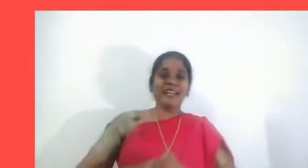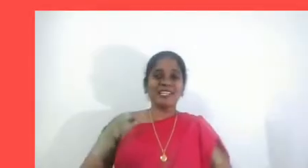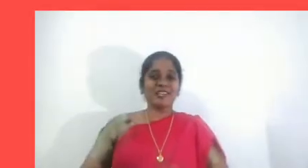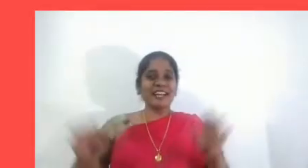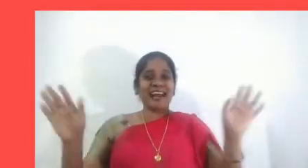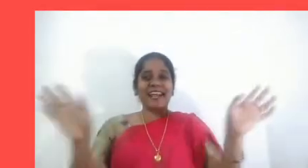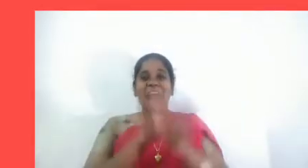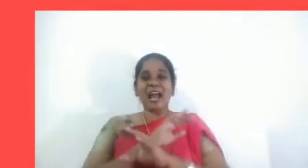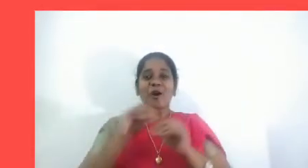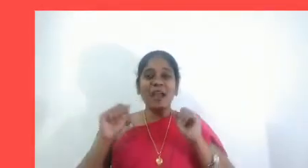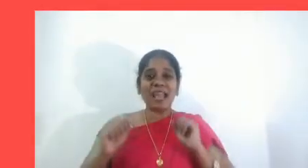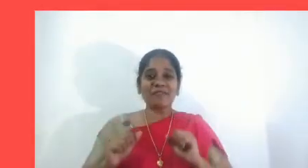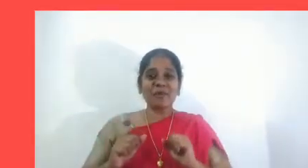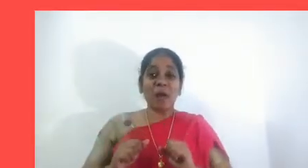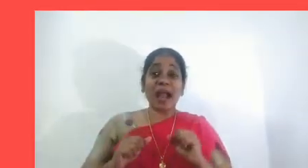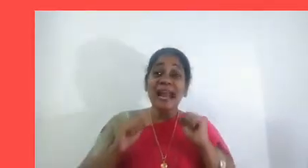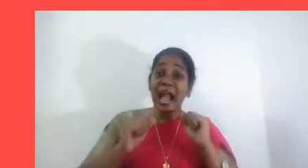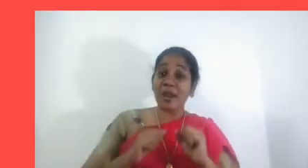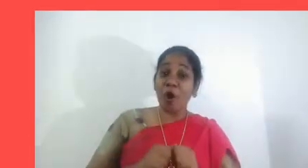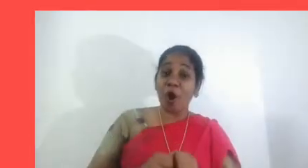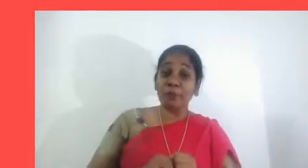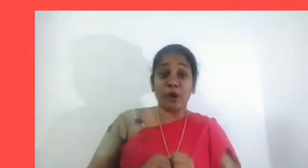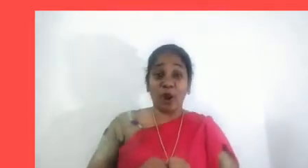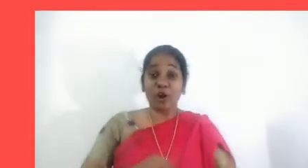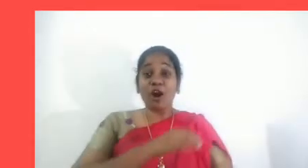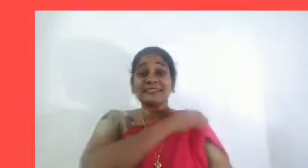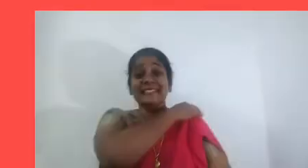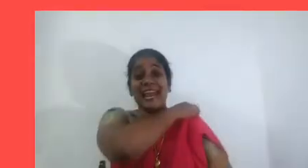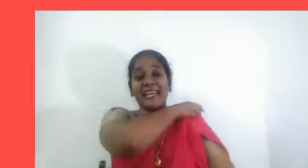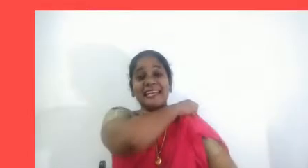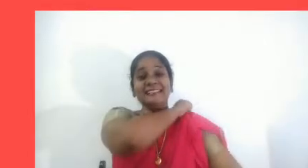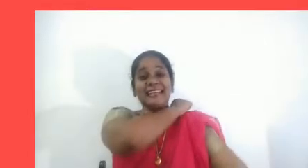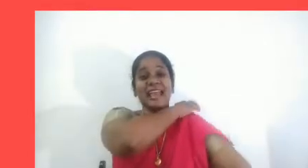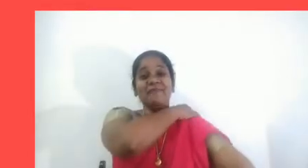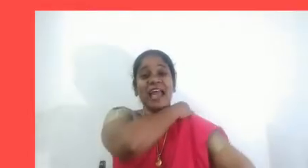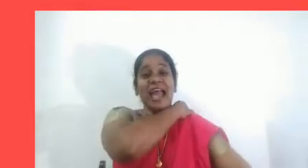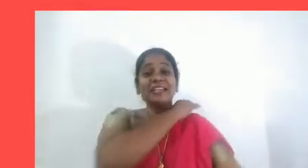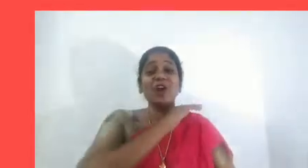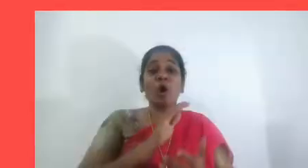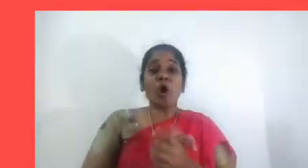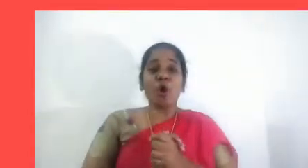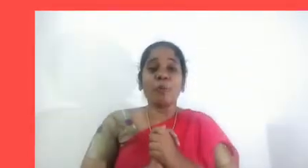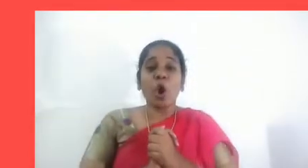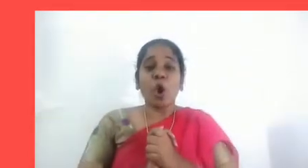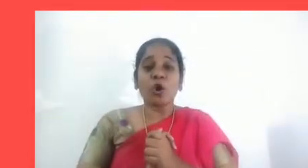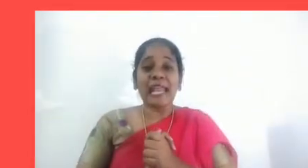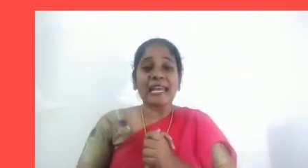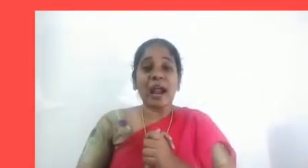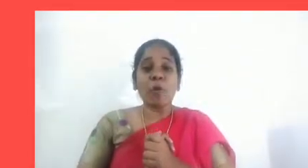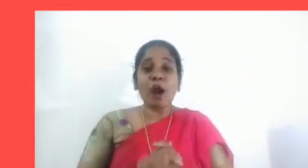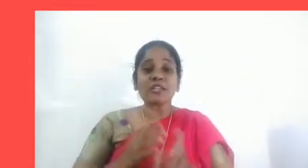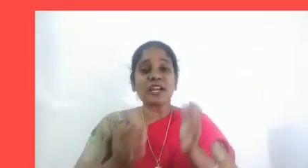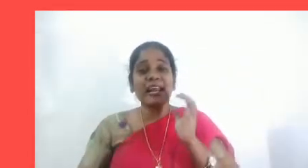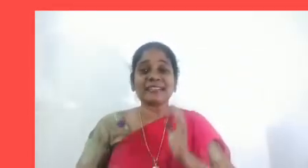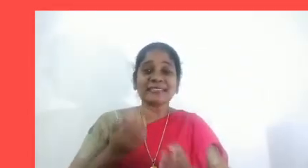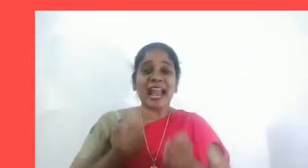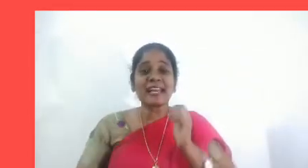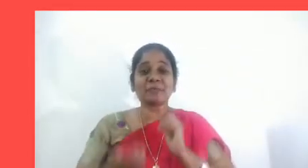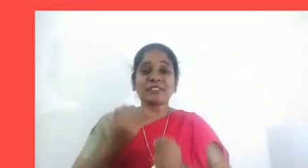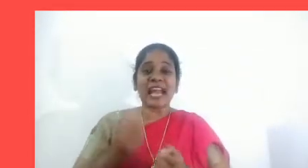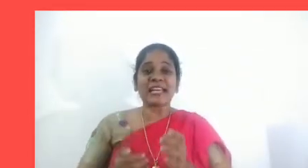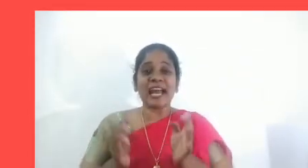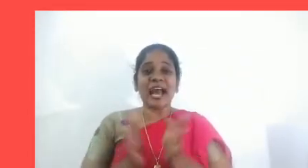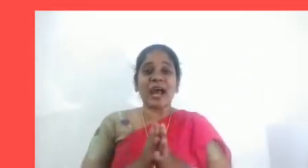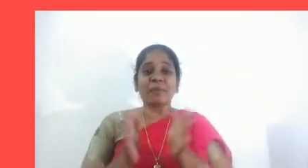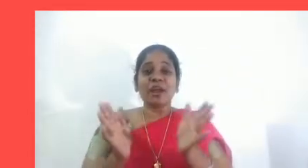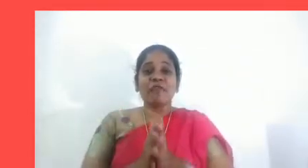Good morning, children. Hello, everyone. I hope you're all staying safe at home. Okay, now all children stand